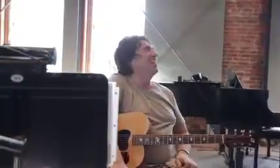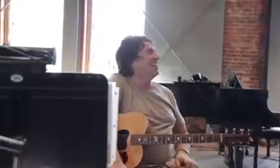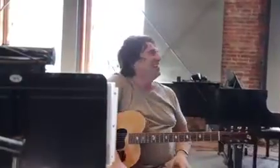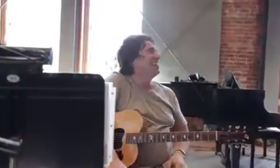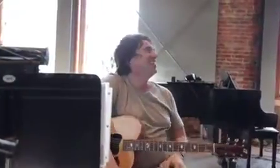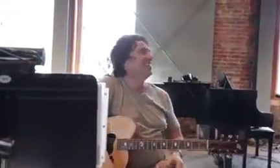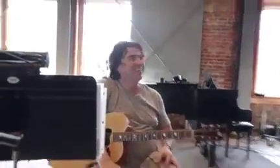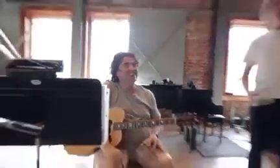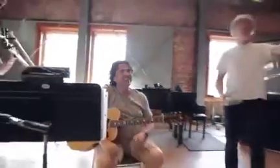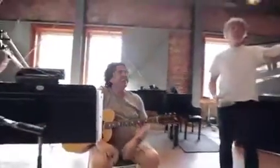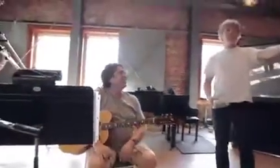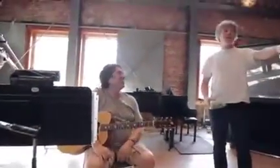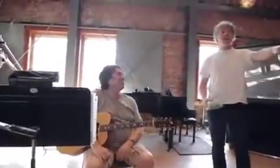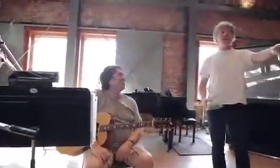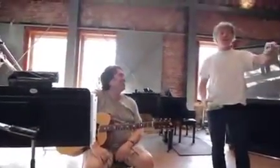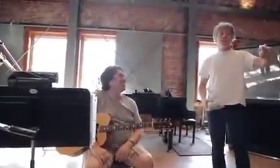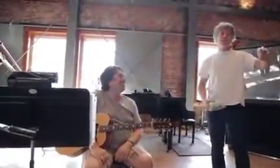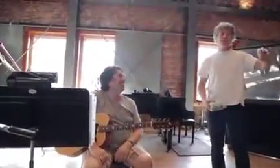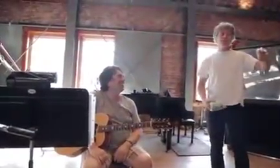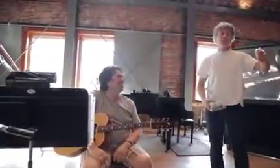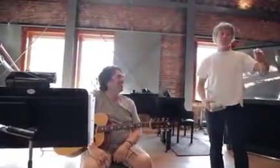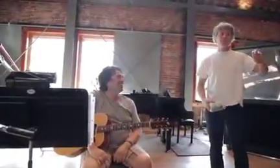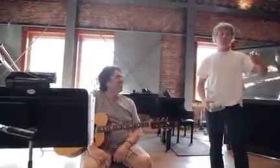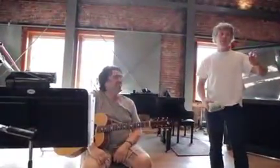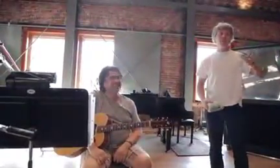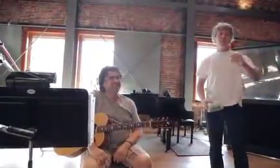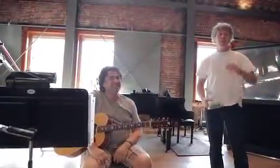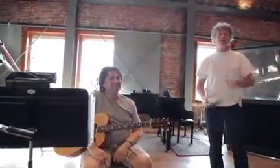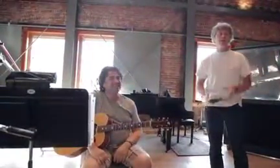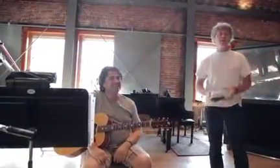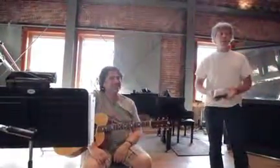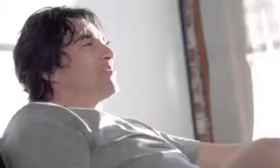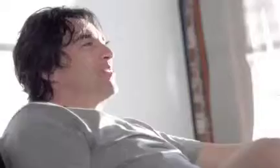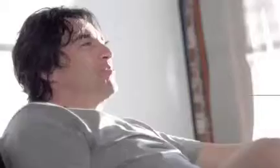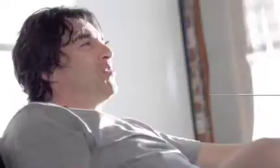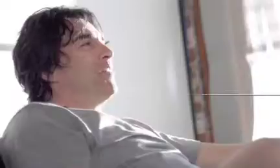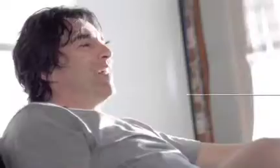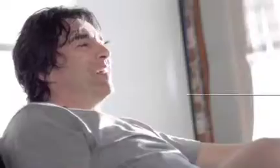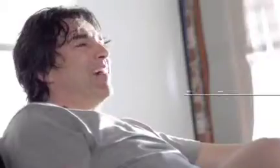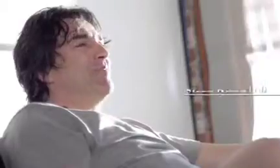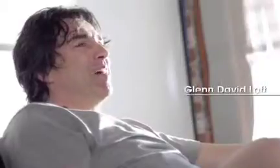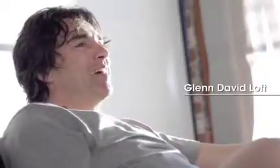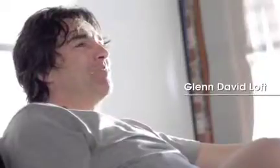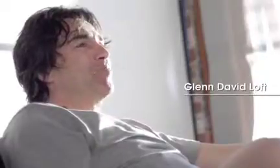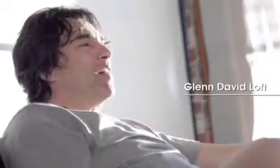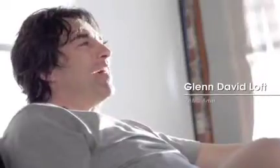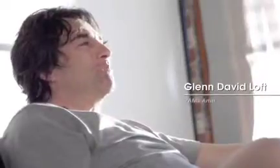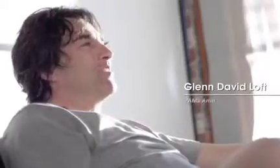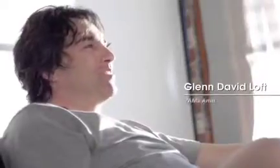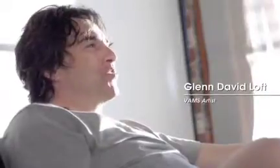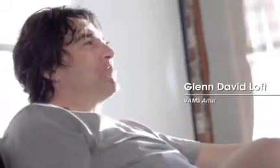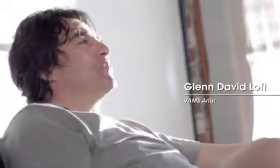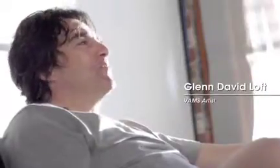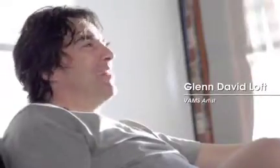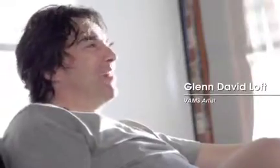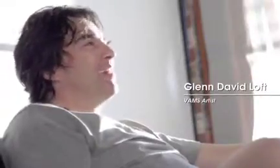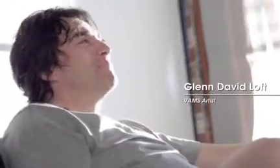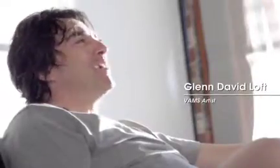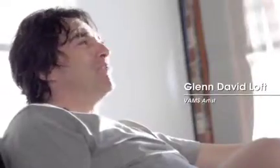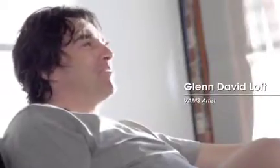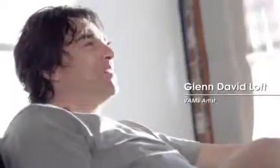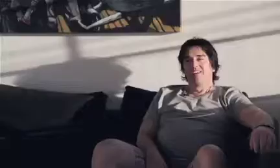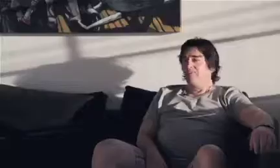Right? So I'm digging the floor tom action in the verse. Yeah, with Craig Northey and the voice is really cool, man. And to have Brian Adams, his